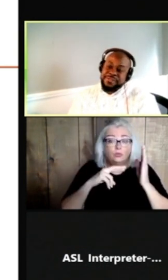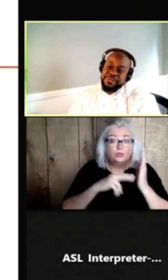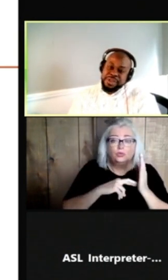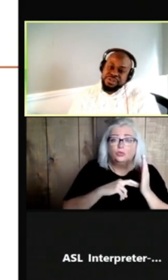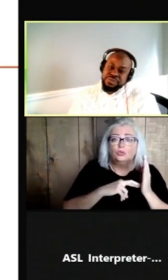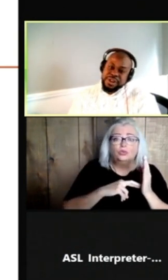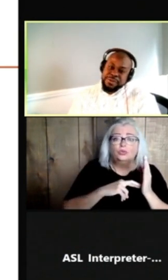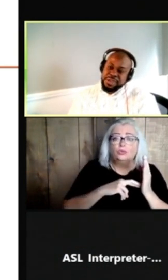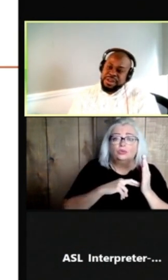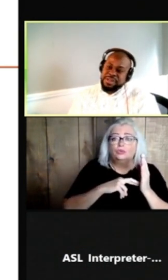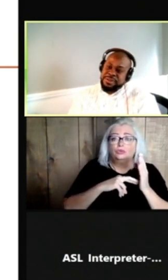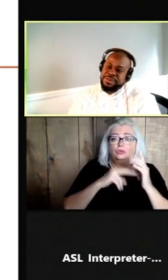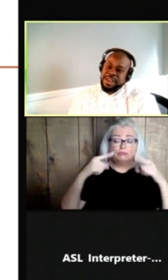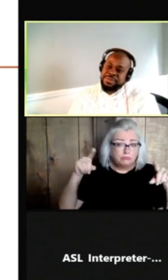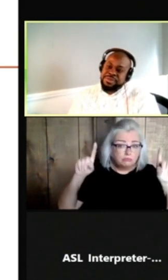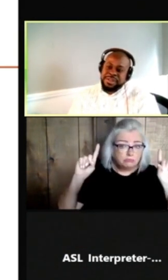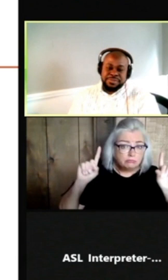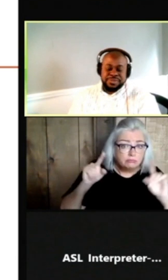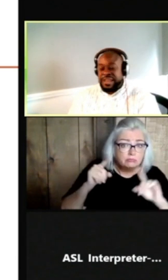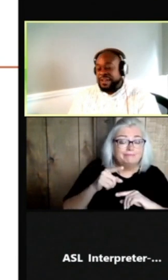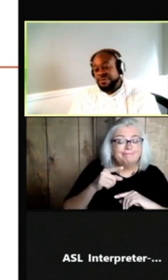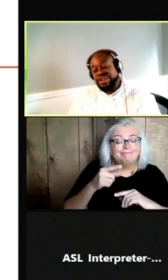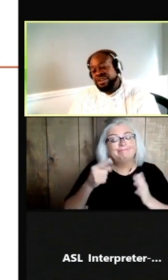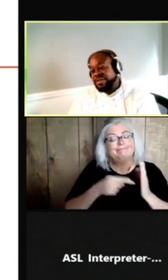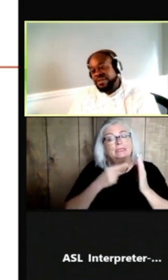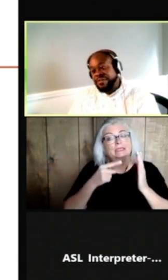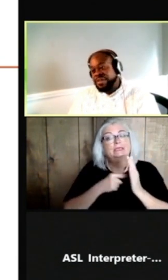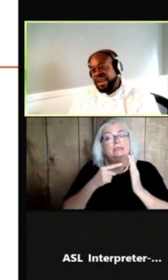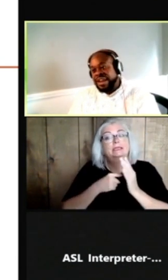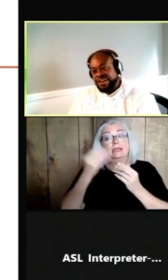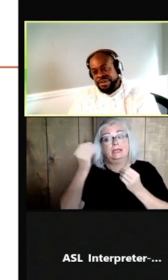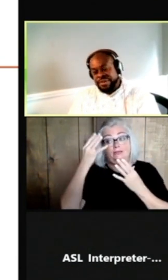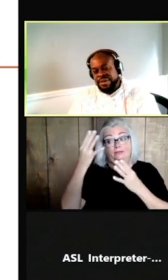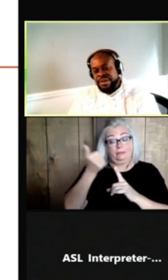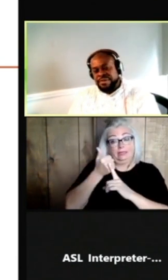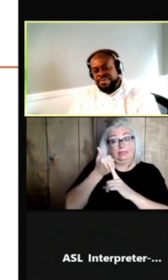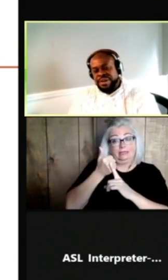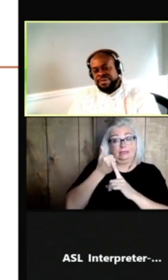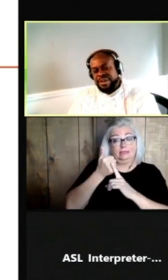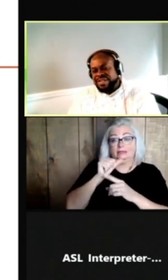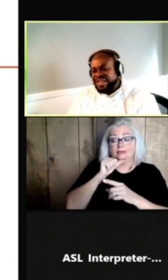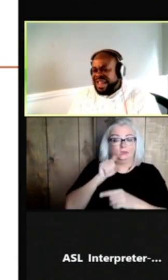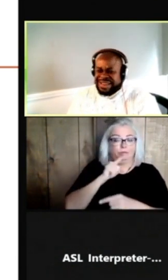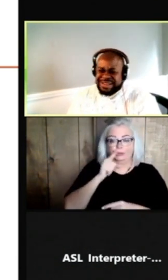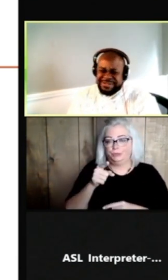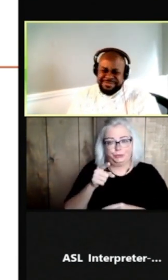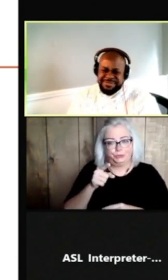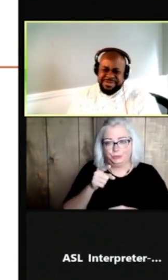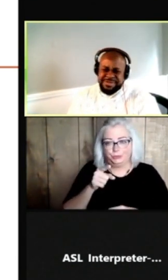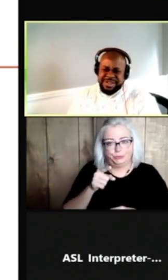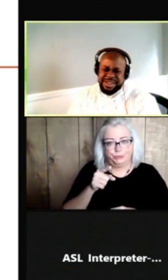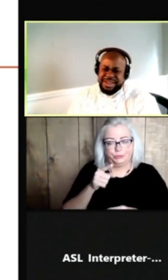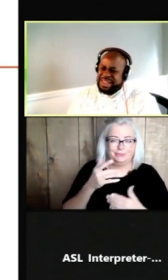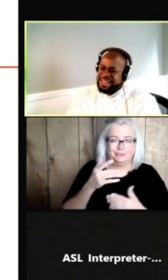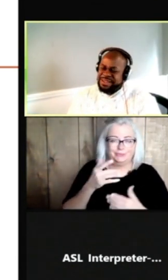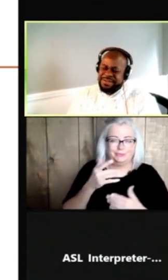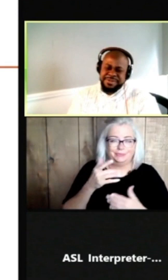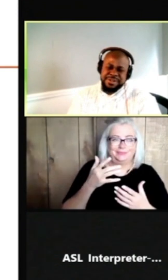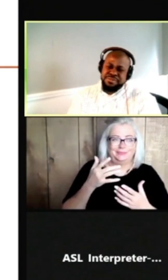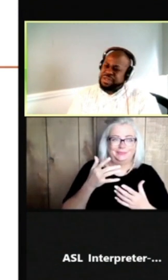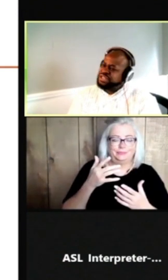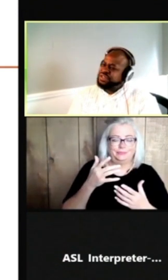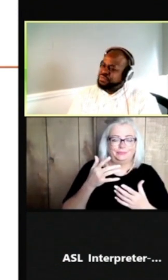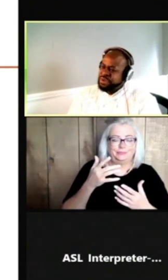say misinformation, what I mean is sometimes the information itself isn't accurate, but it's not in